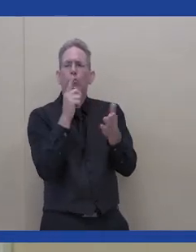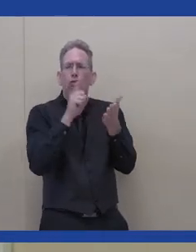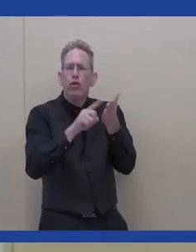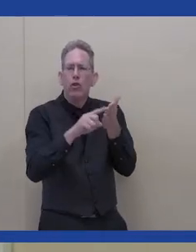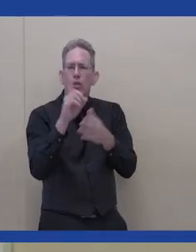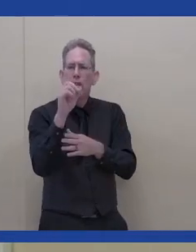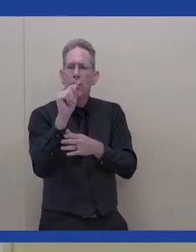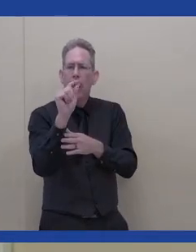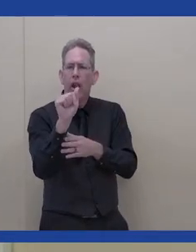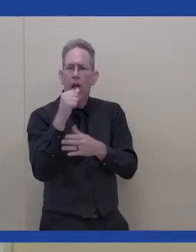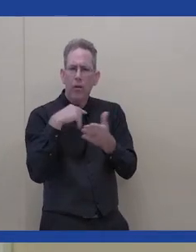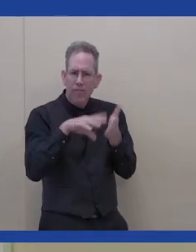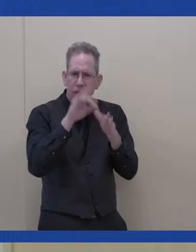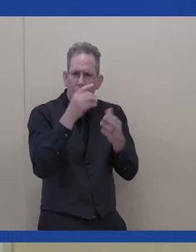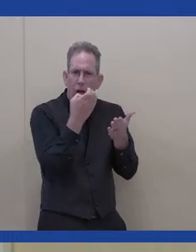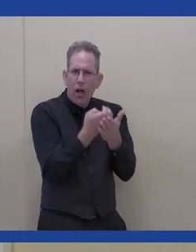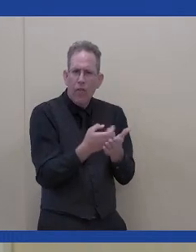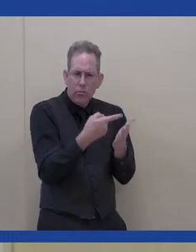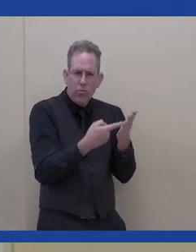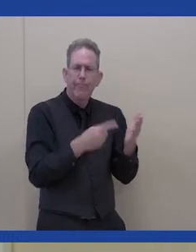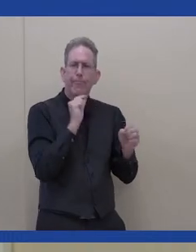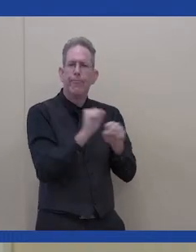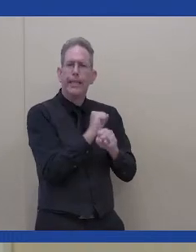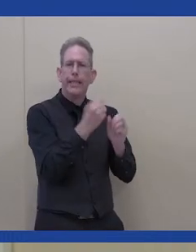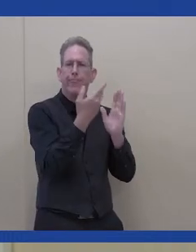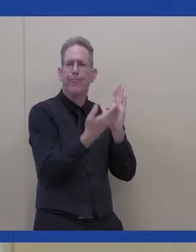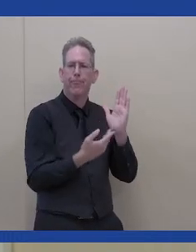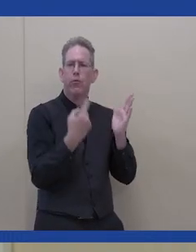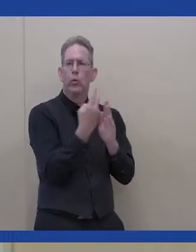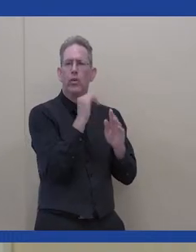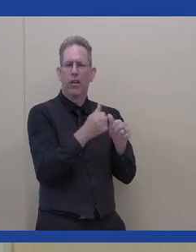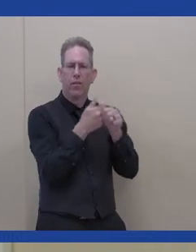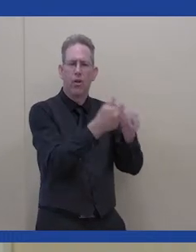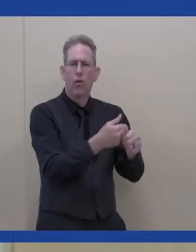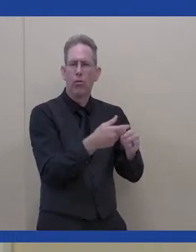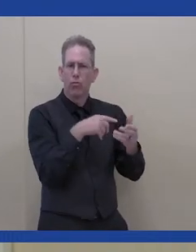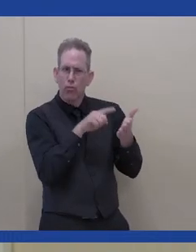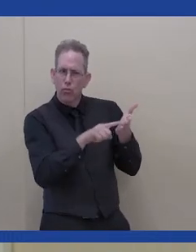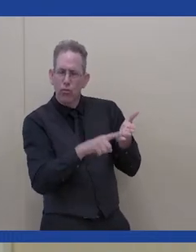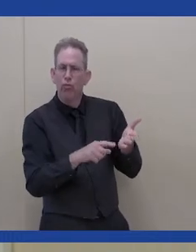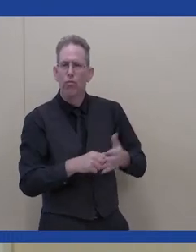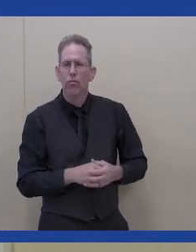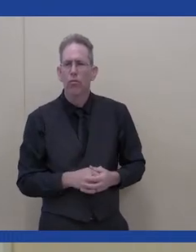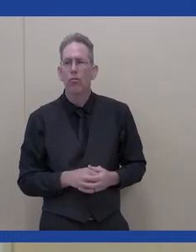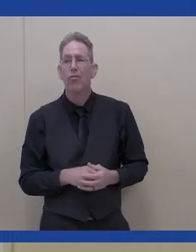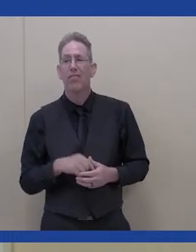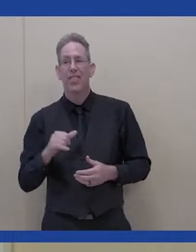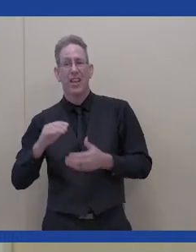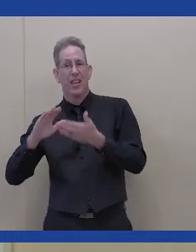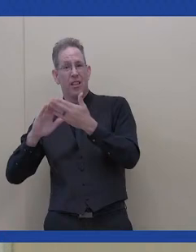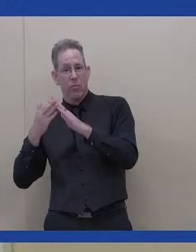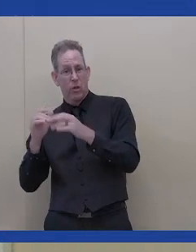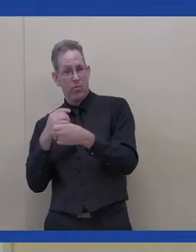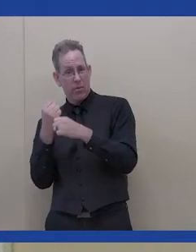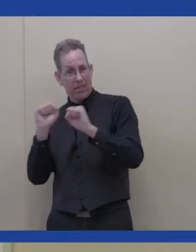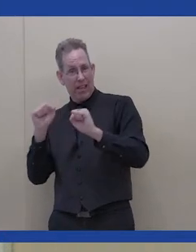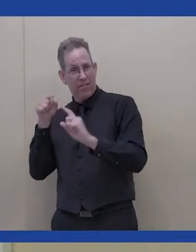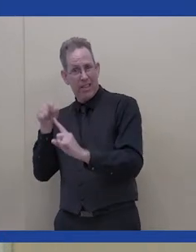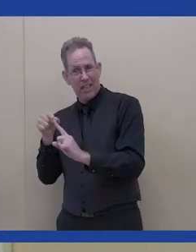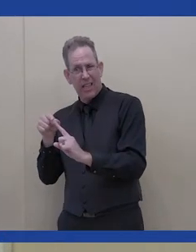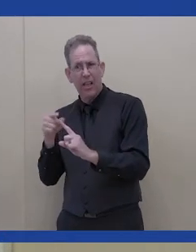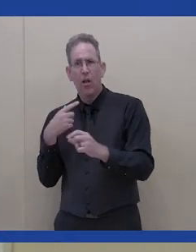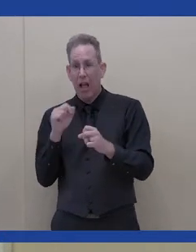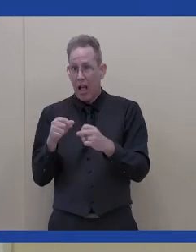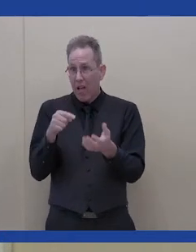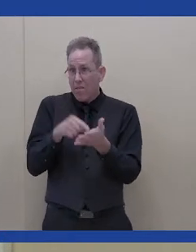As we make our community safe, we must also work to make it affordable for all. The cost of living continues to rise here in Burlington